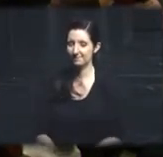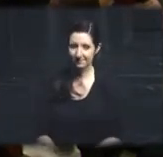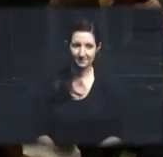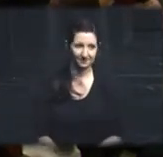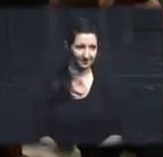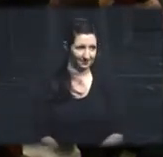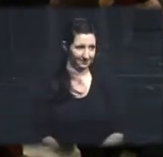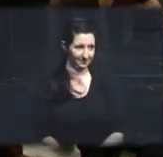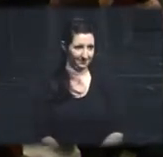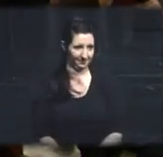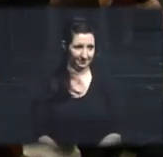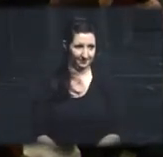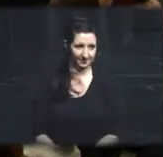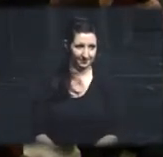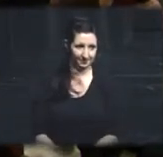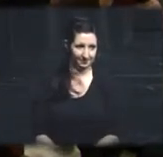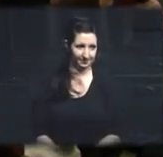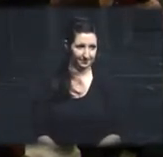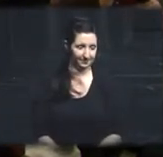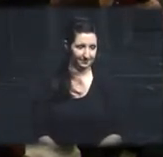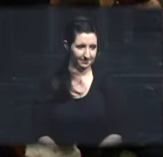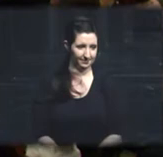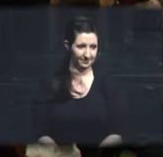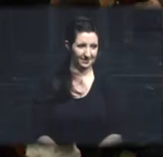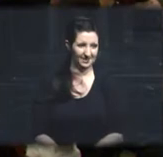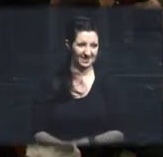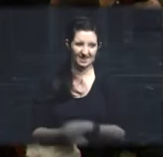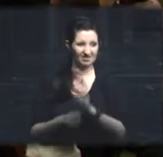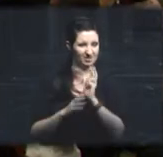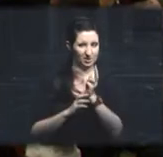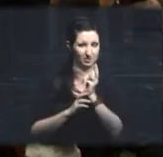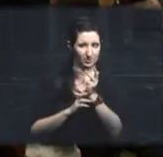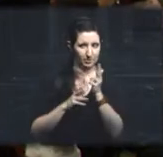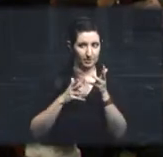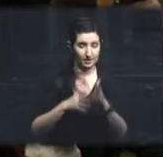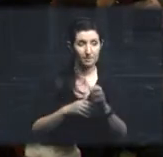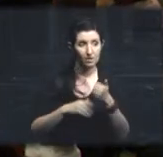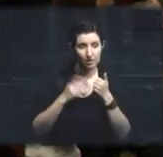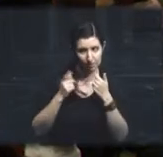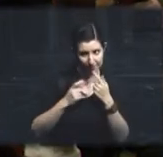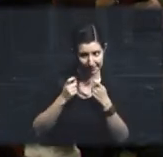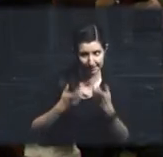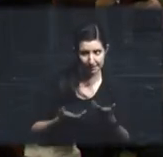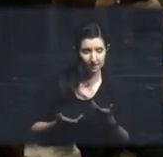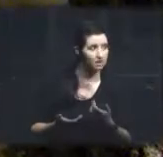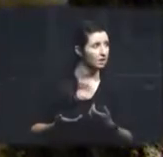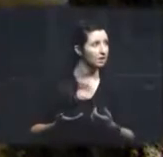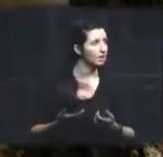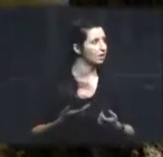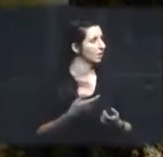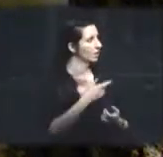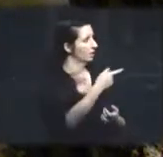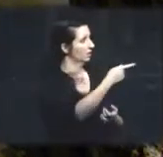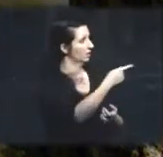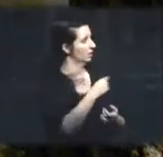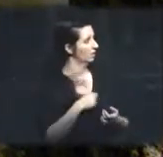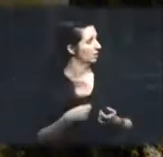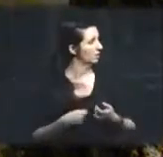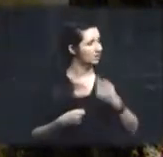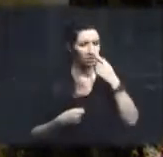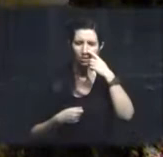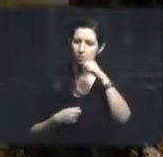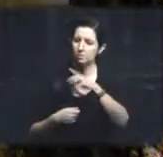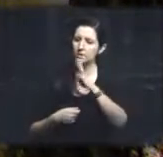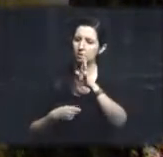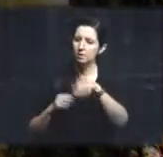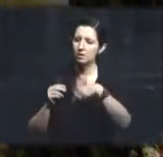just a couple of more minutes. Are there other questions? Yes. When you talk about the inapplicable